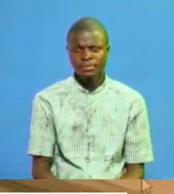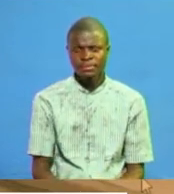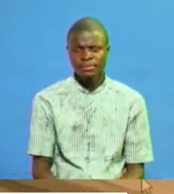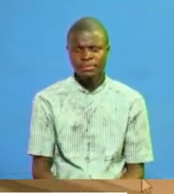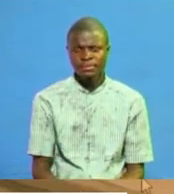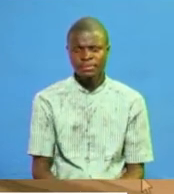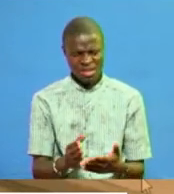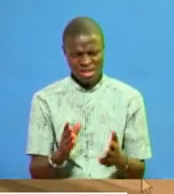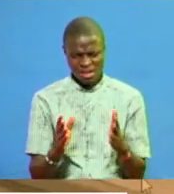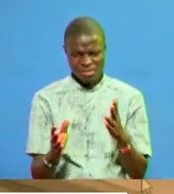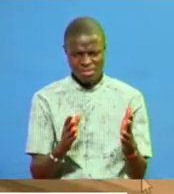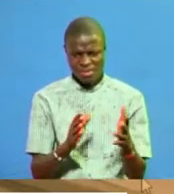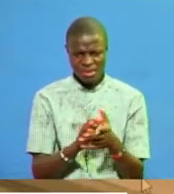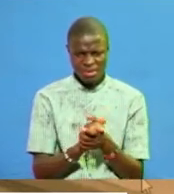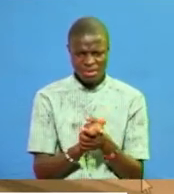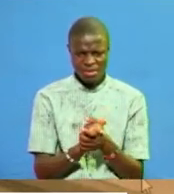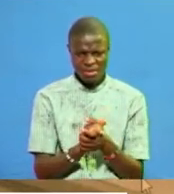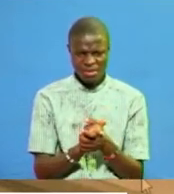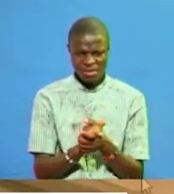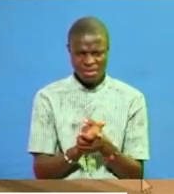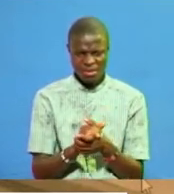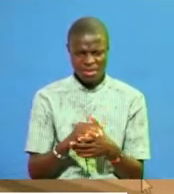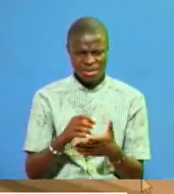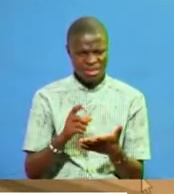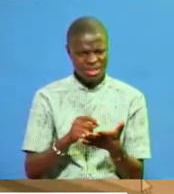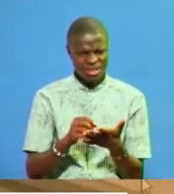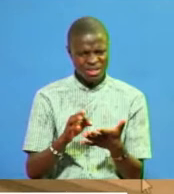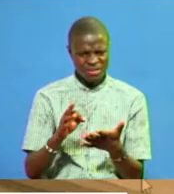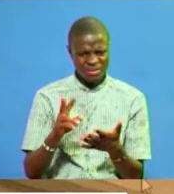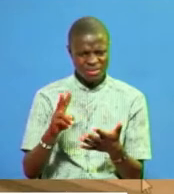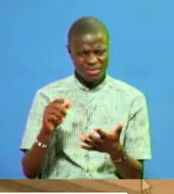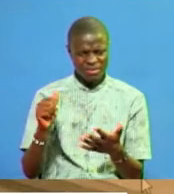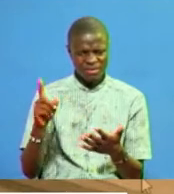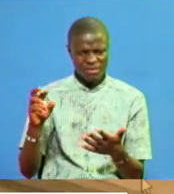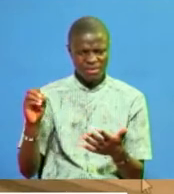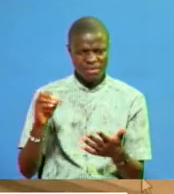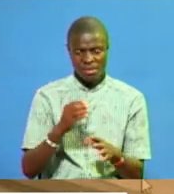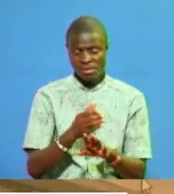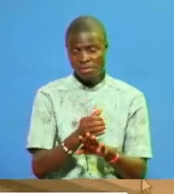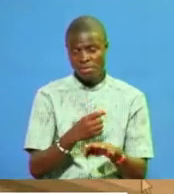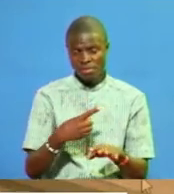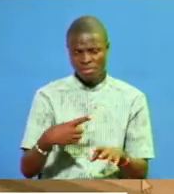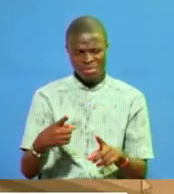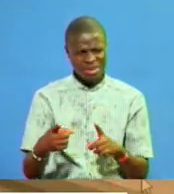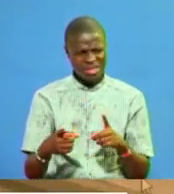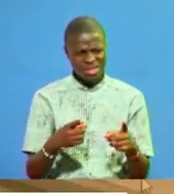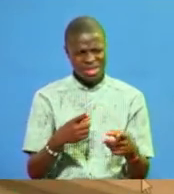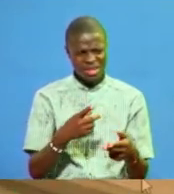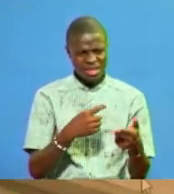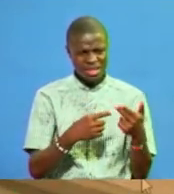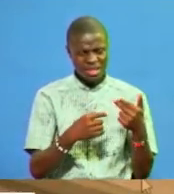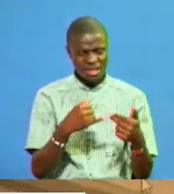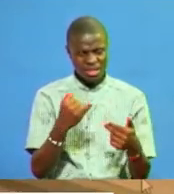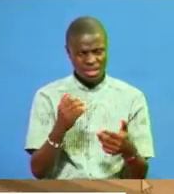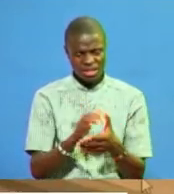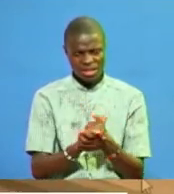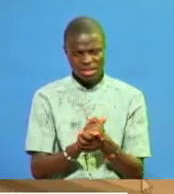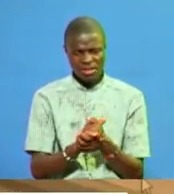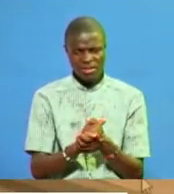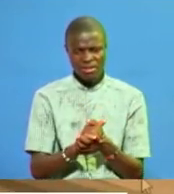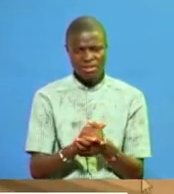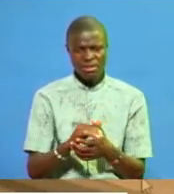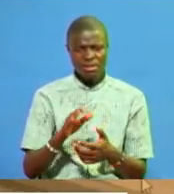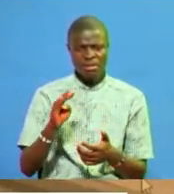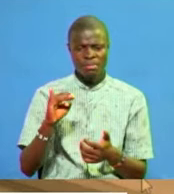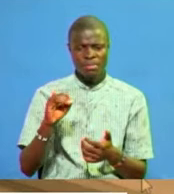for ways to transfer money directly from where they are creating it, Kenya, and Bitcoin came in as a